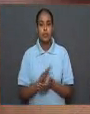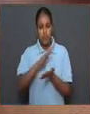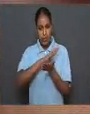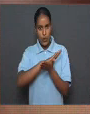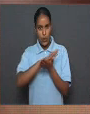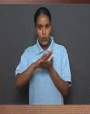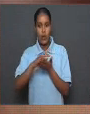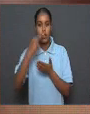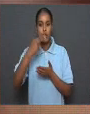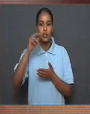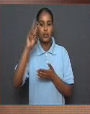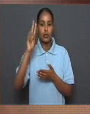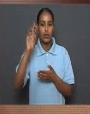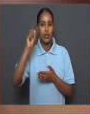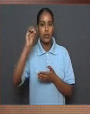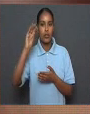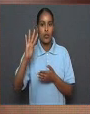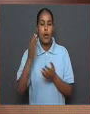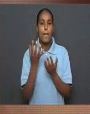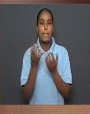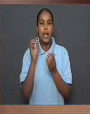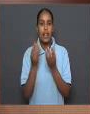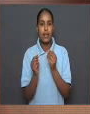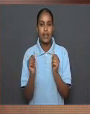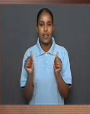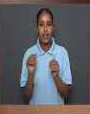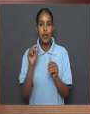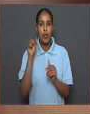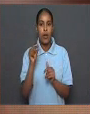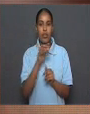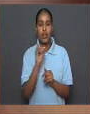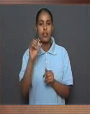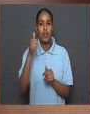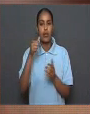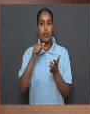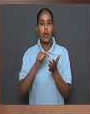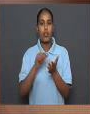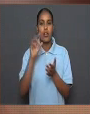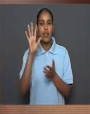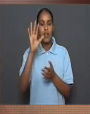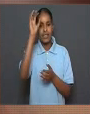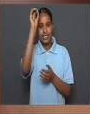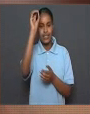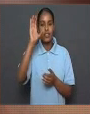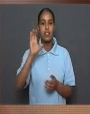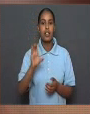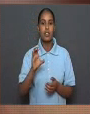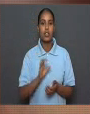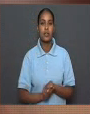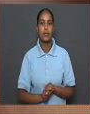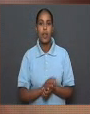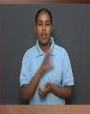Pure sulfuric acid has a melting point of 10.5 degrees